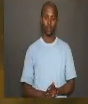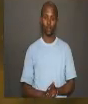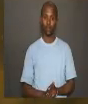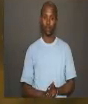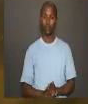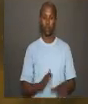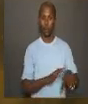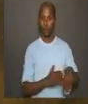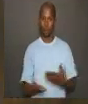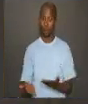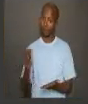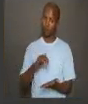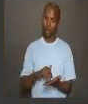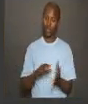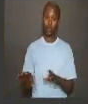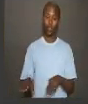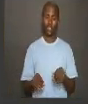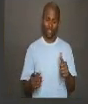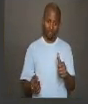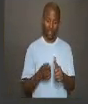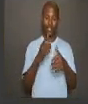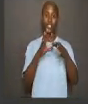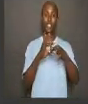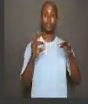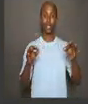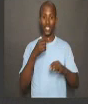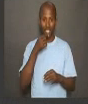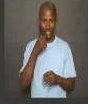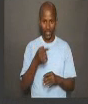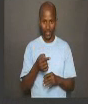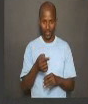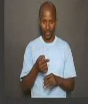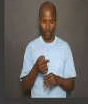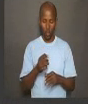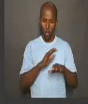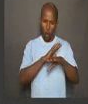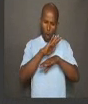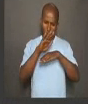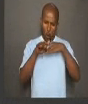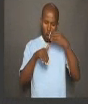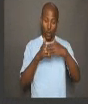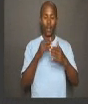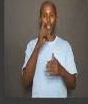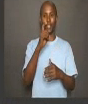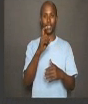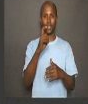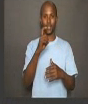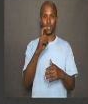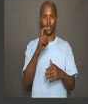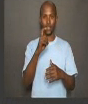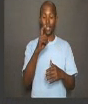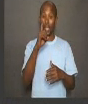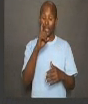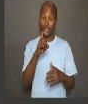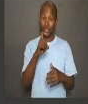Welcome back, students. The first statement says, for all x, x